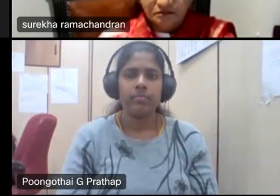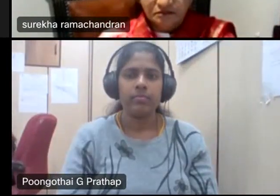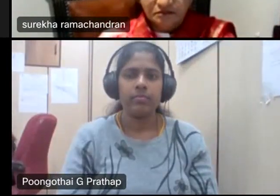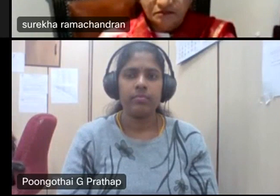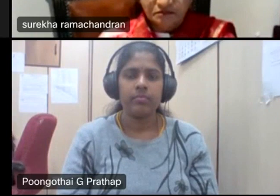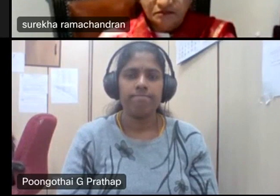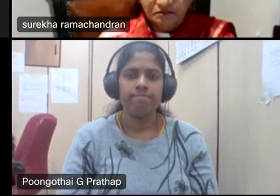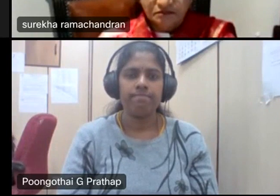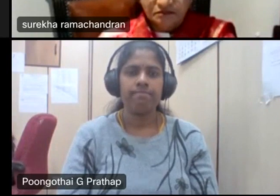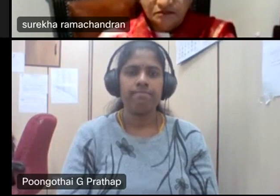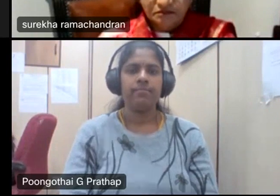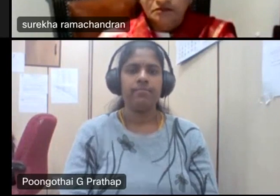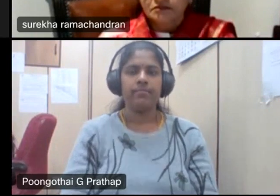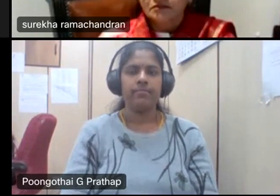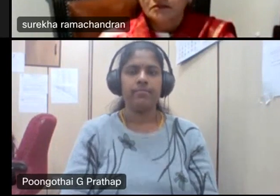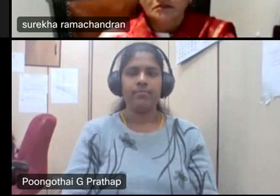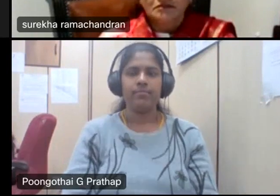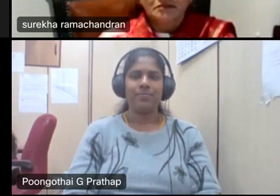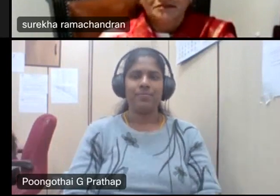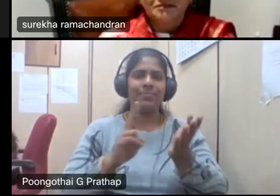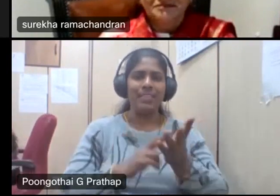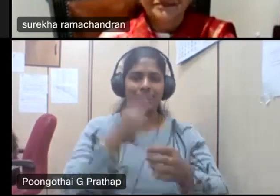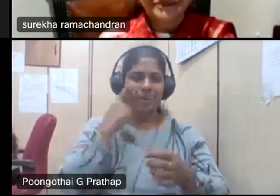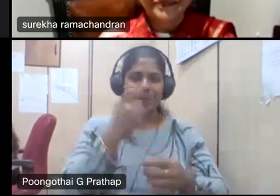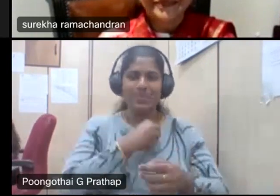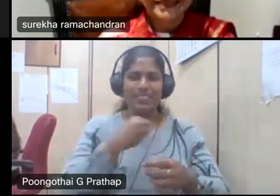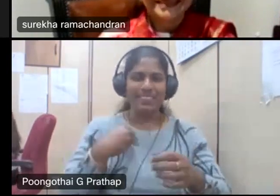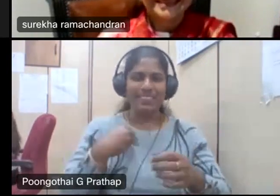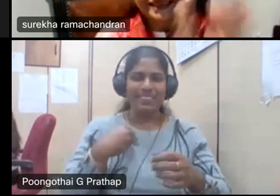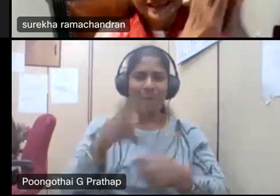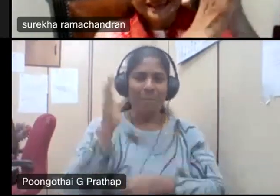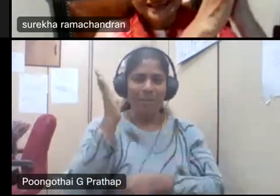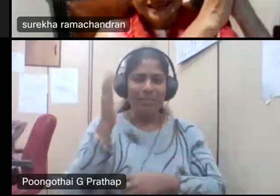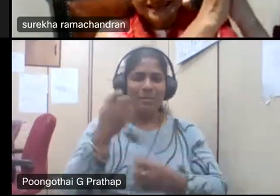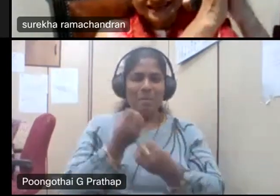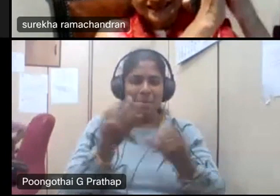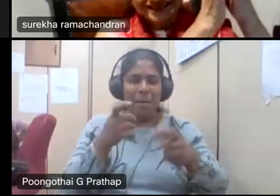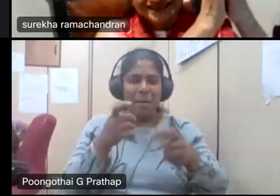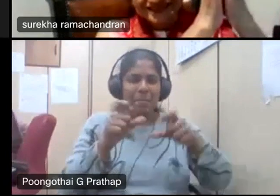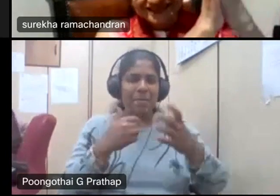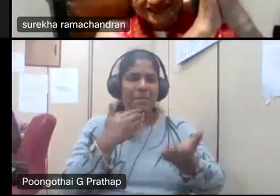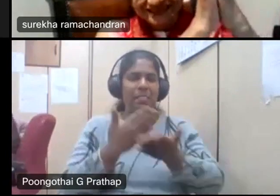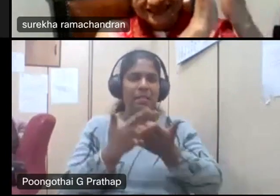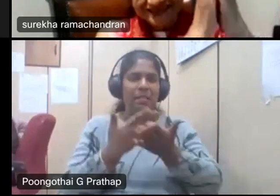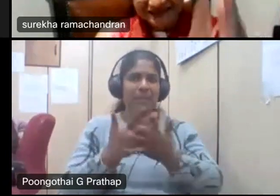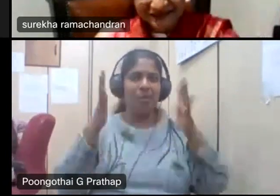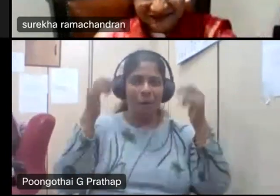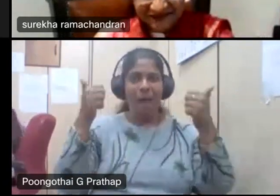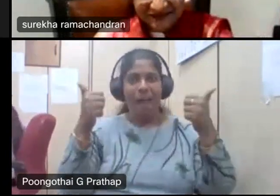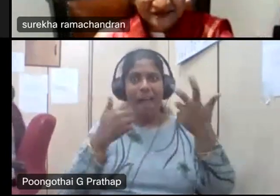Nikun, sir, you've received a lot of compliments for the presentation, sir, on the chat messages. So thank you very much.